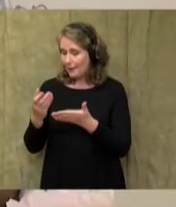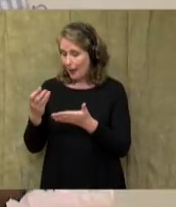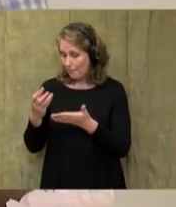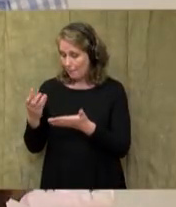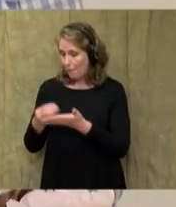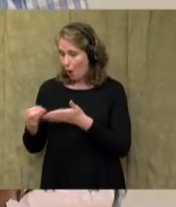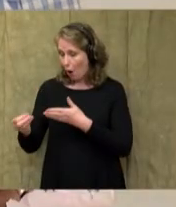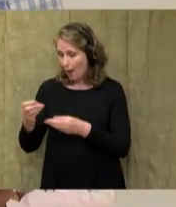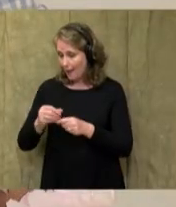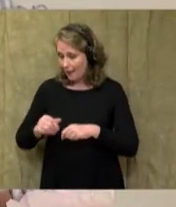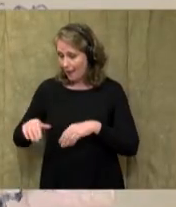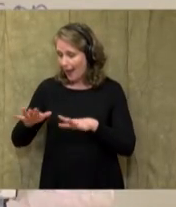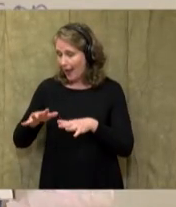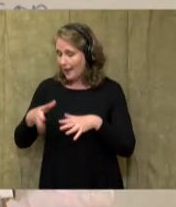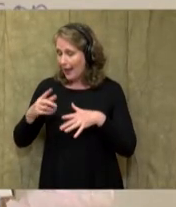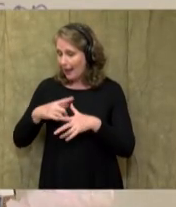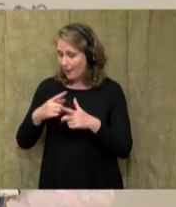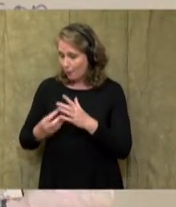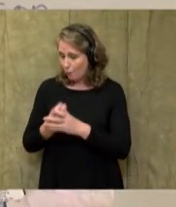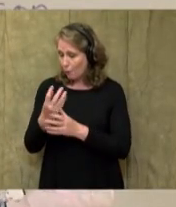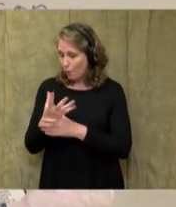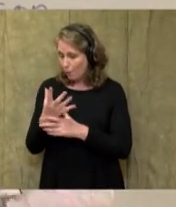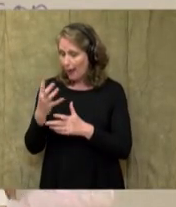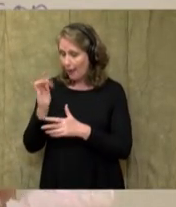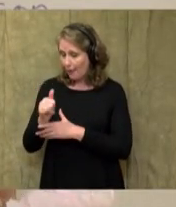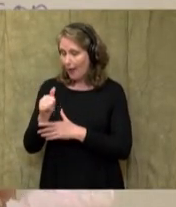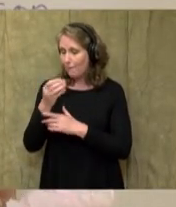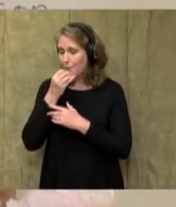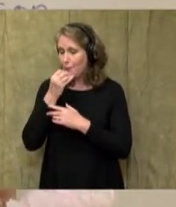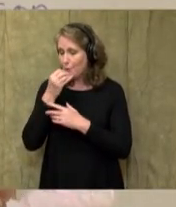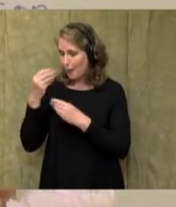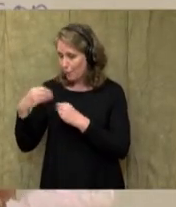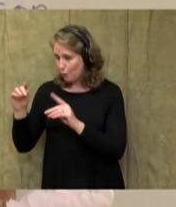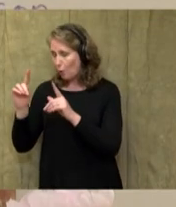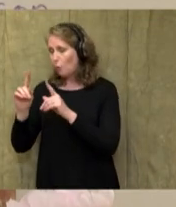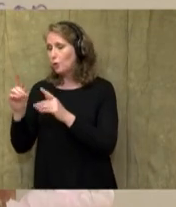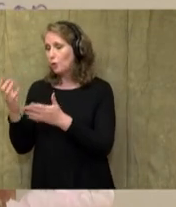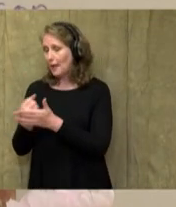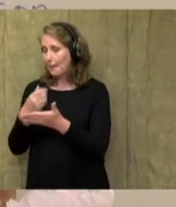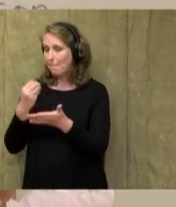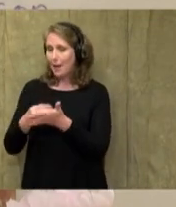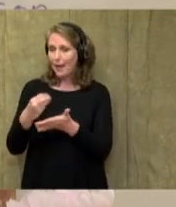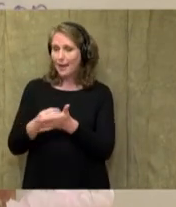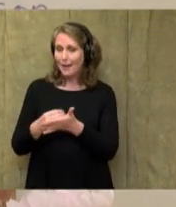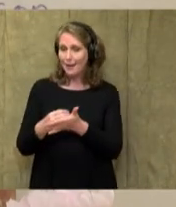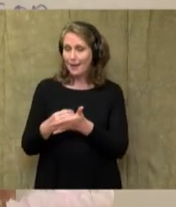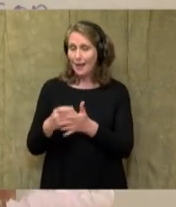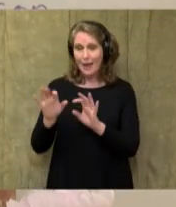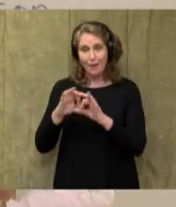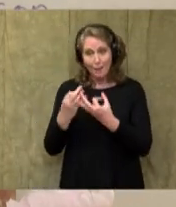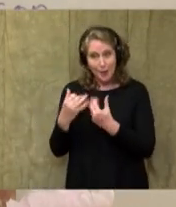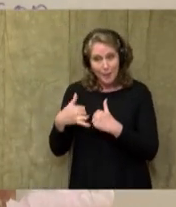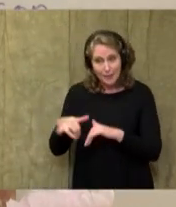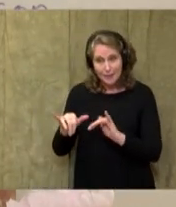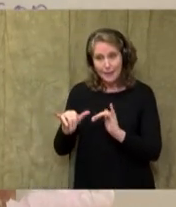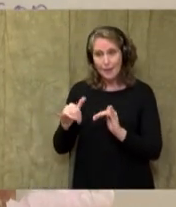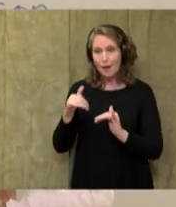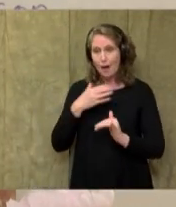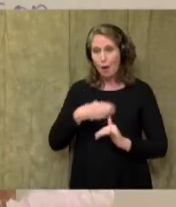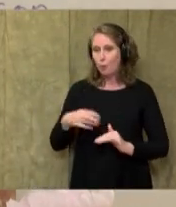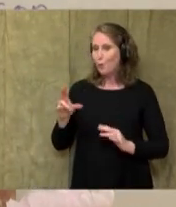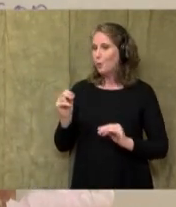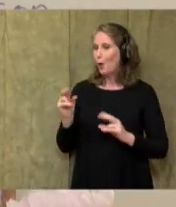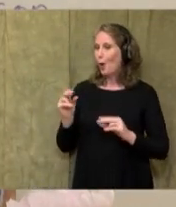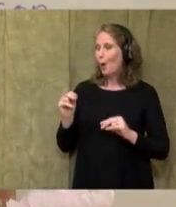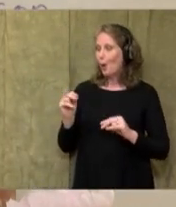crops. So did Hare's problem get solved? Were they still hungry? No, because they decided to create a vegetable